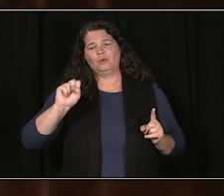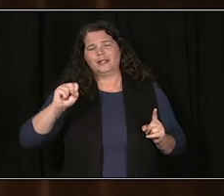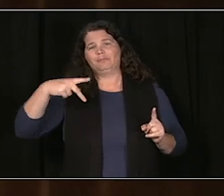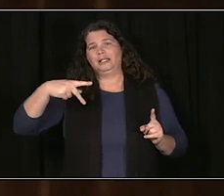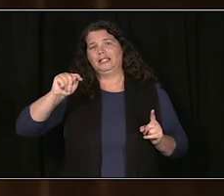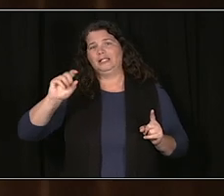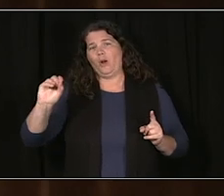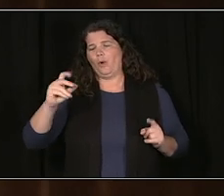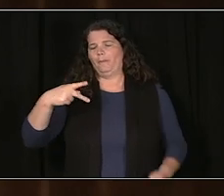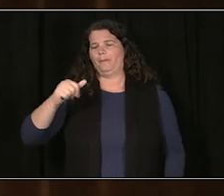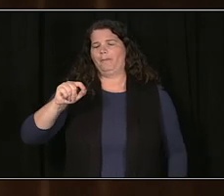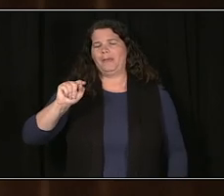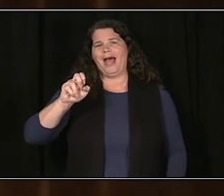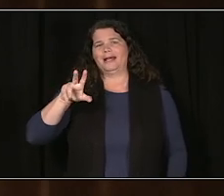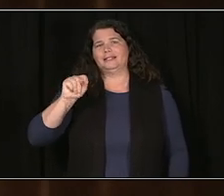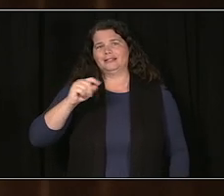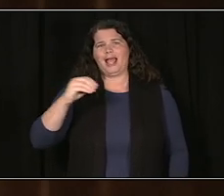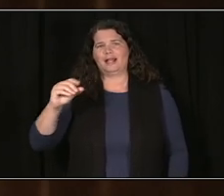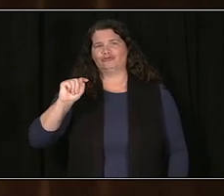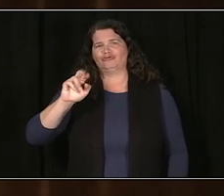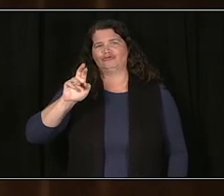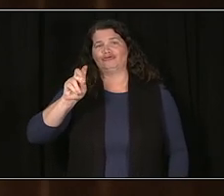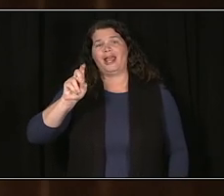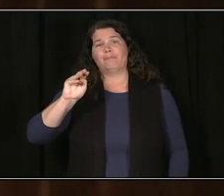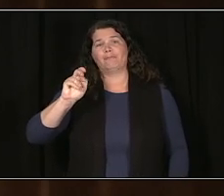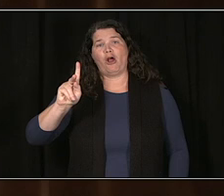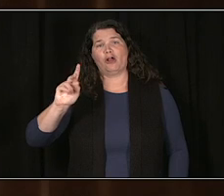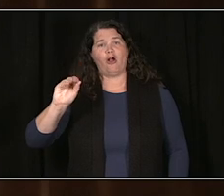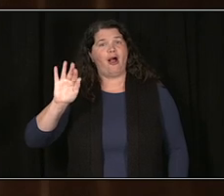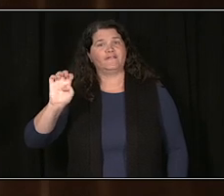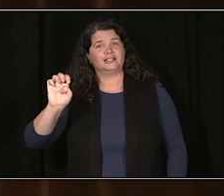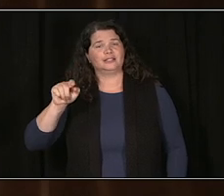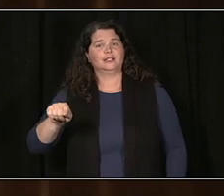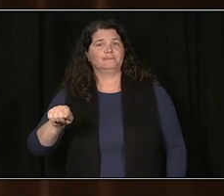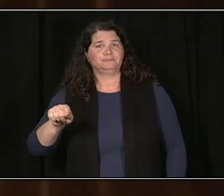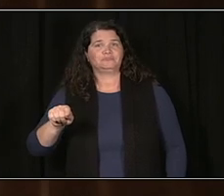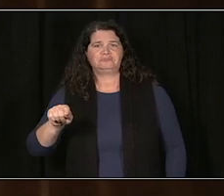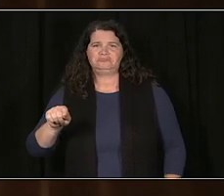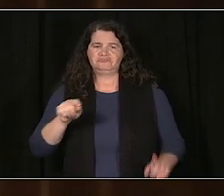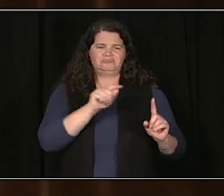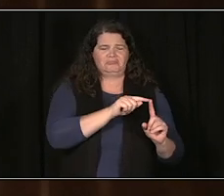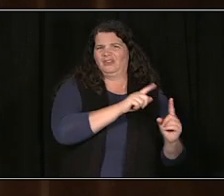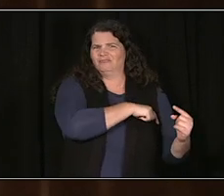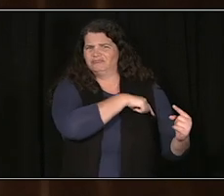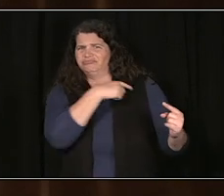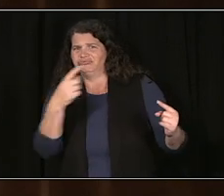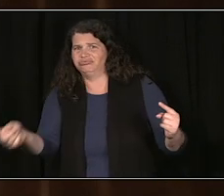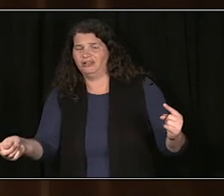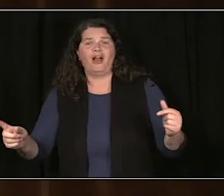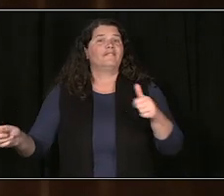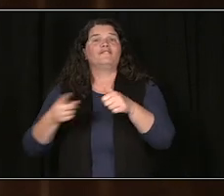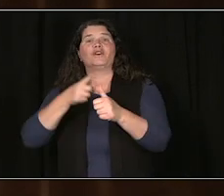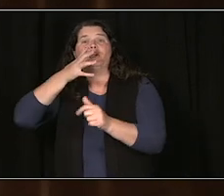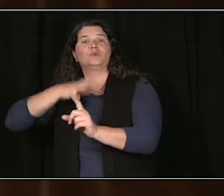which had its first head appointed way back in 1802, had its first woman appointed to head that office in